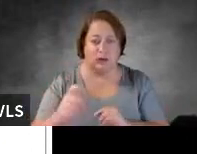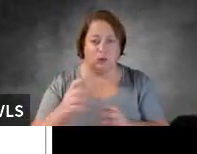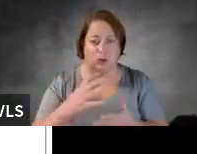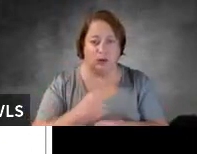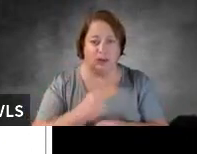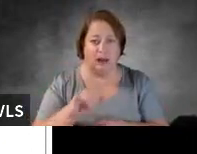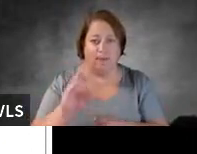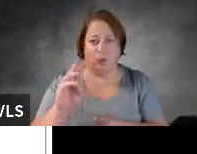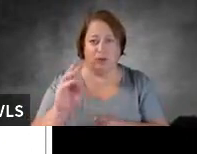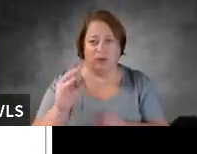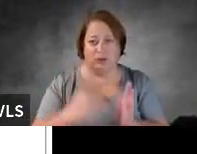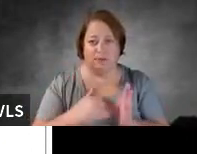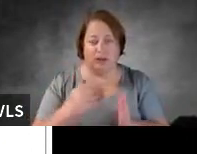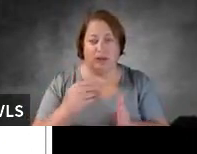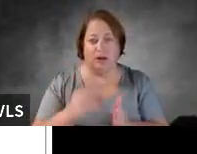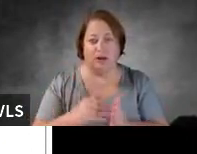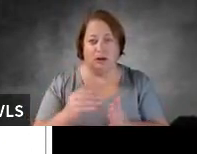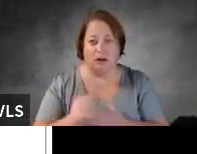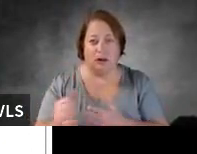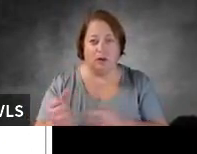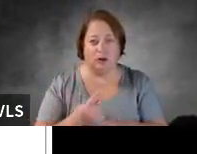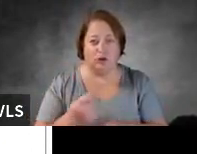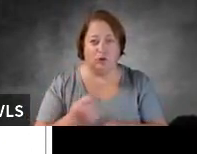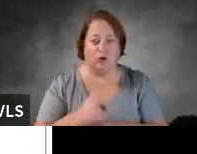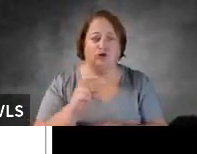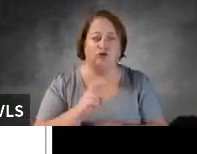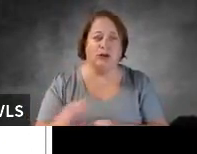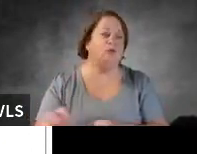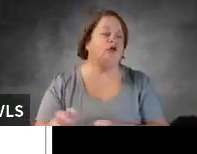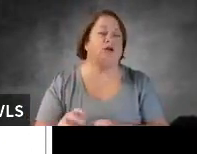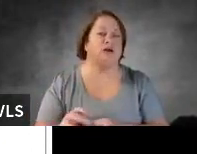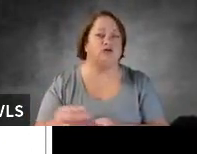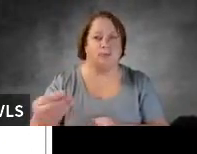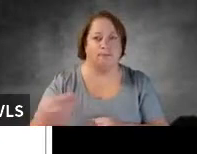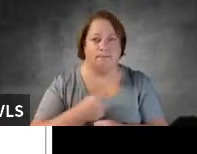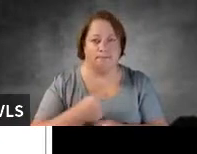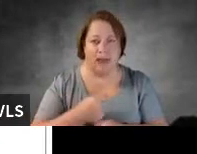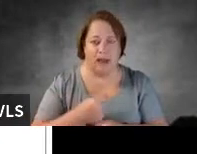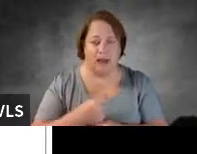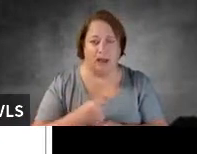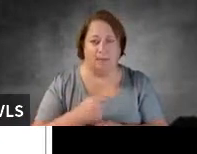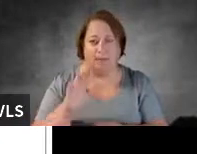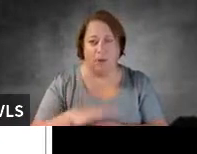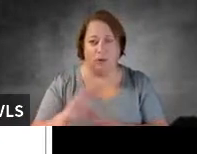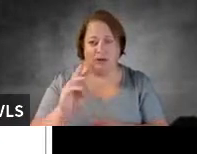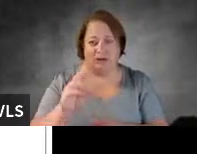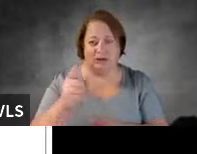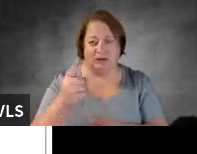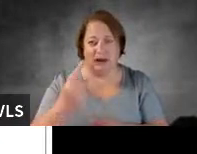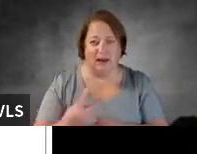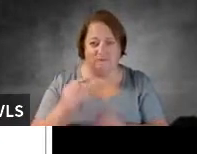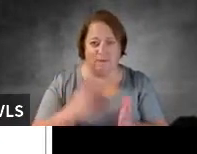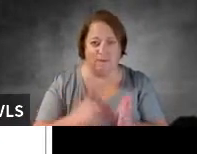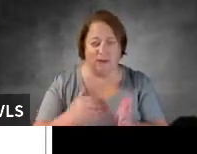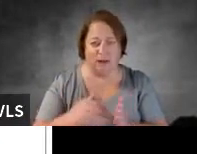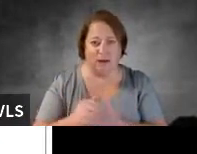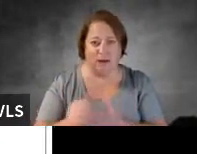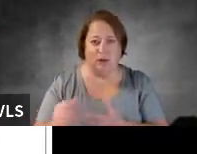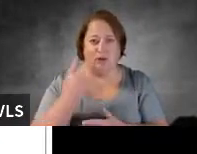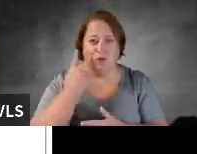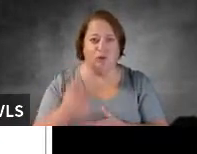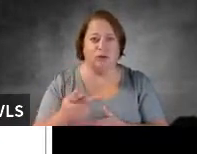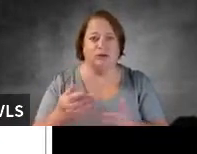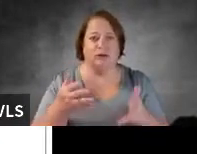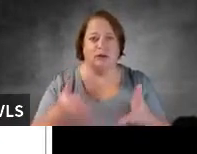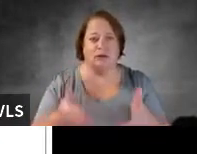about $6 million annually. Transportation, we're reimbursed about $6.5 million. And then you see the